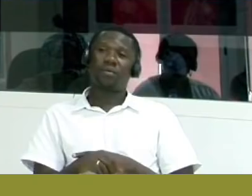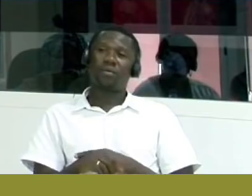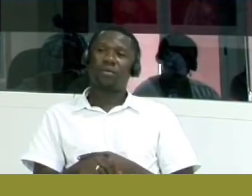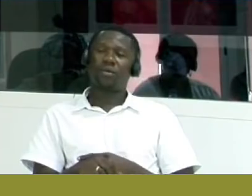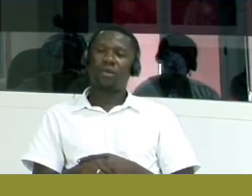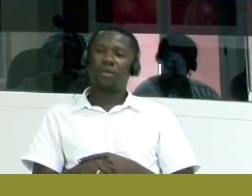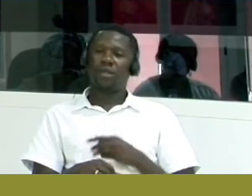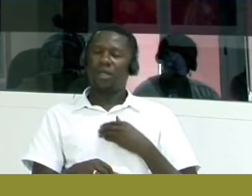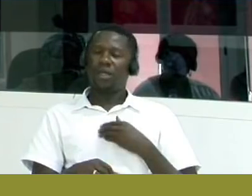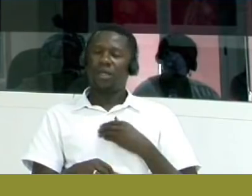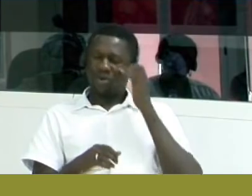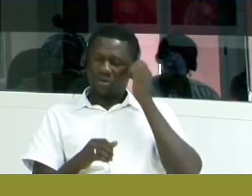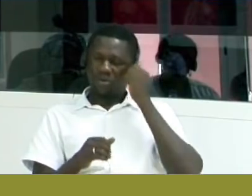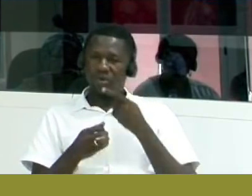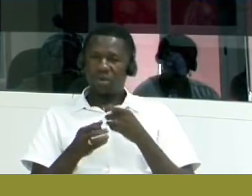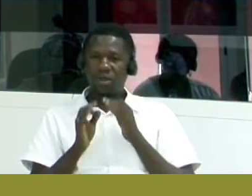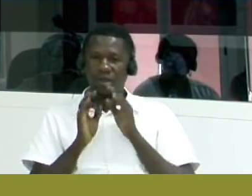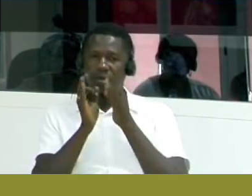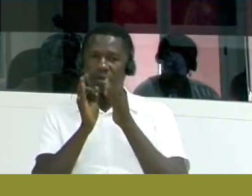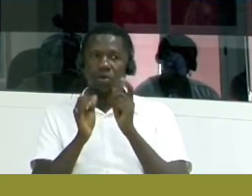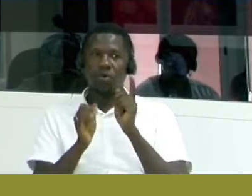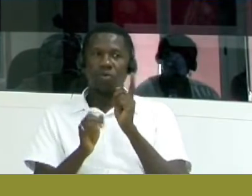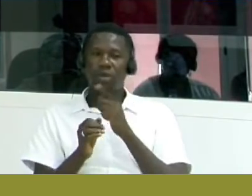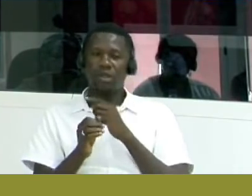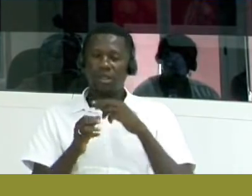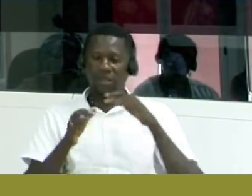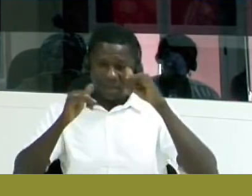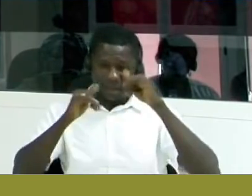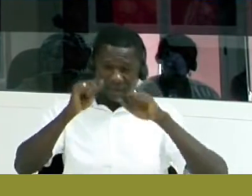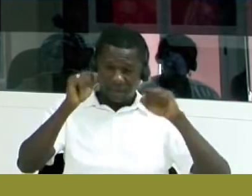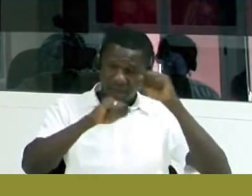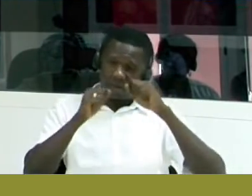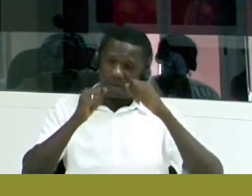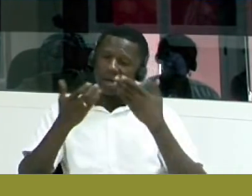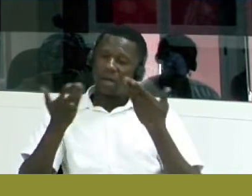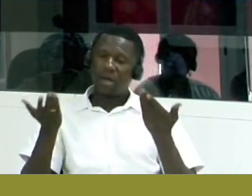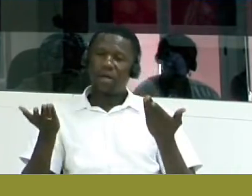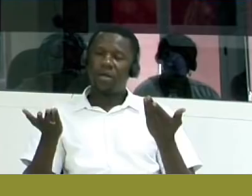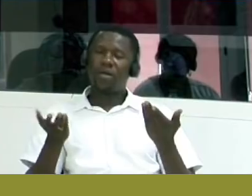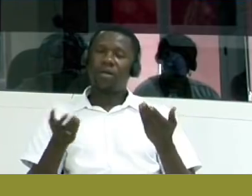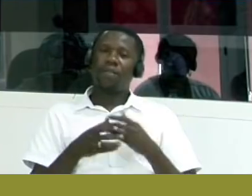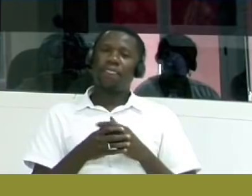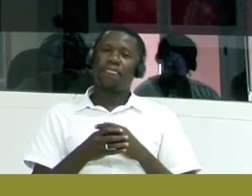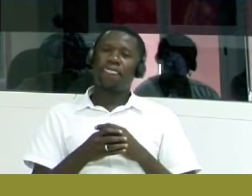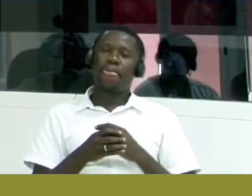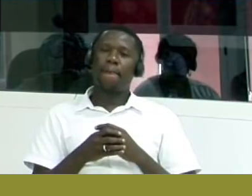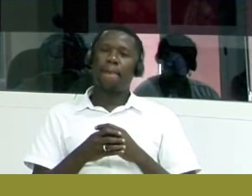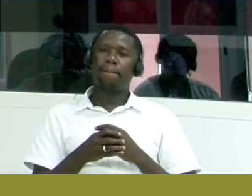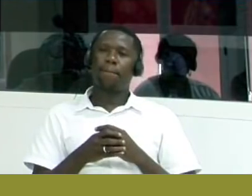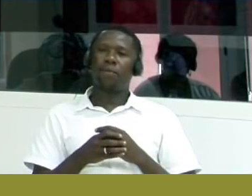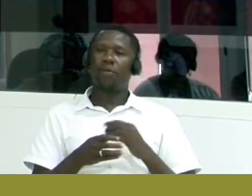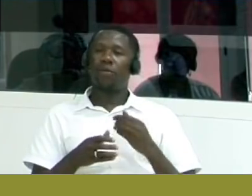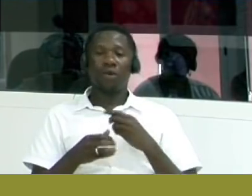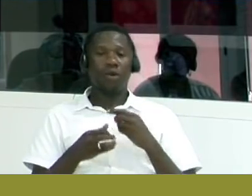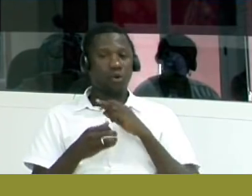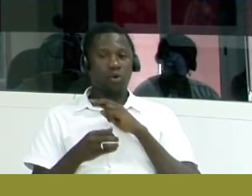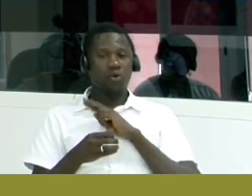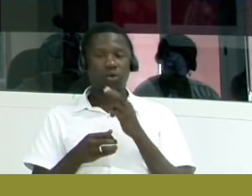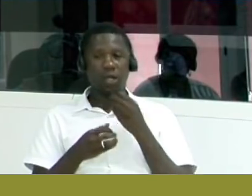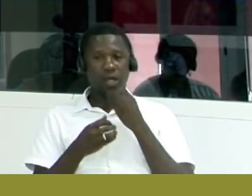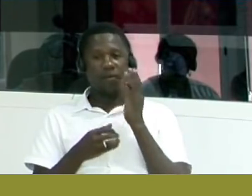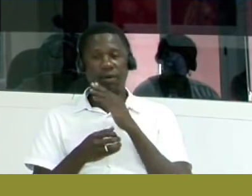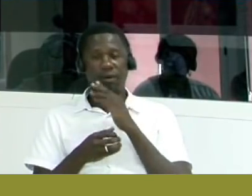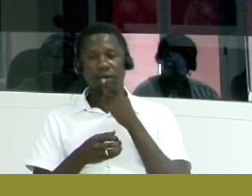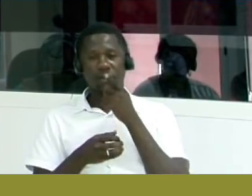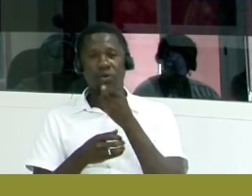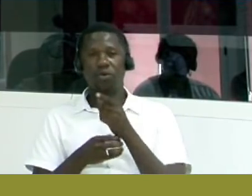behoves you to explain what this environment was. I will not lie to you. What